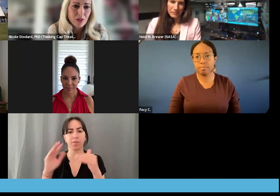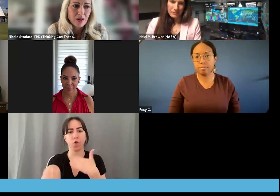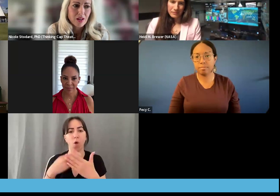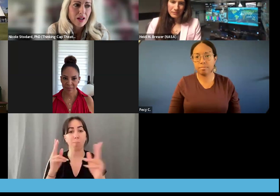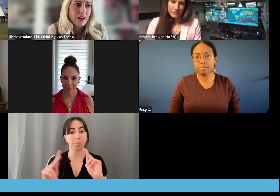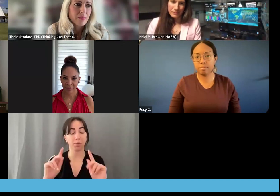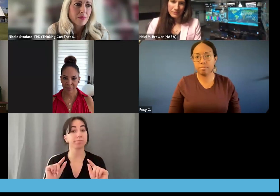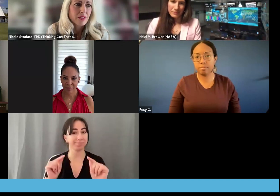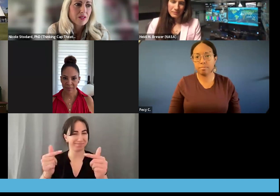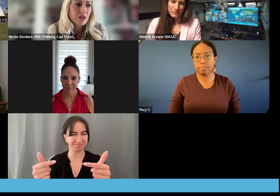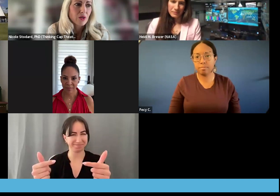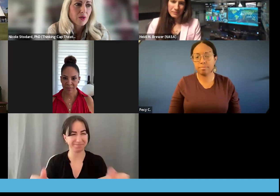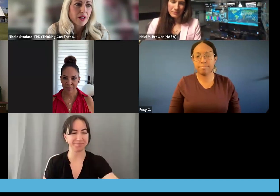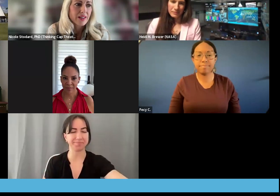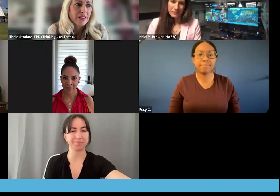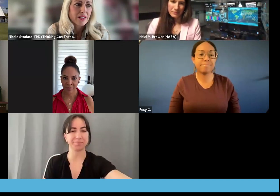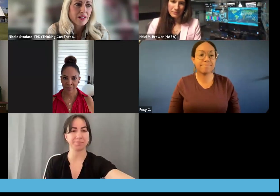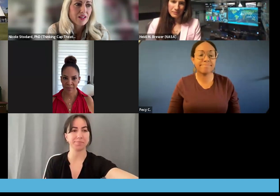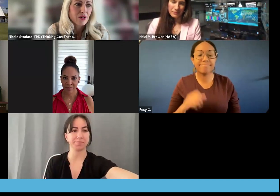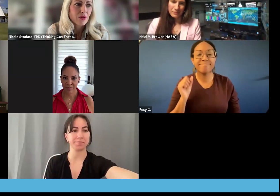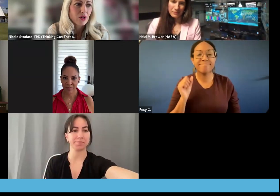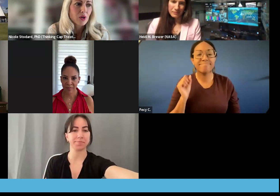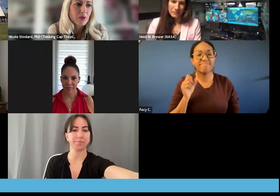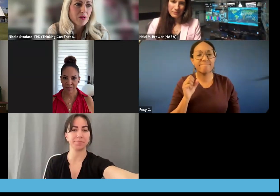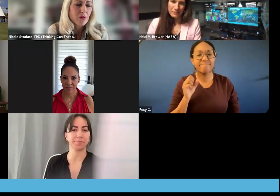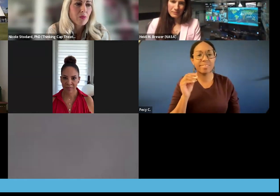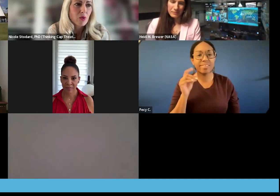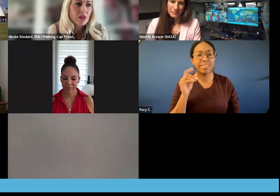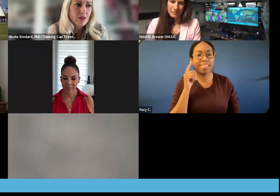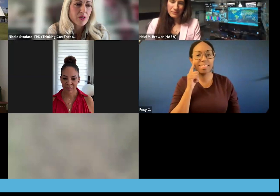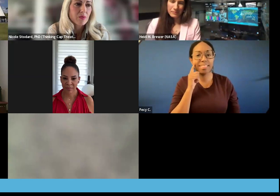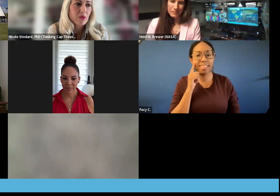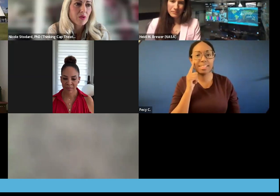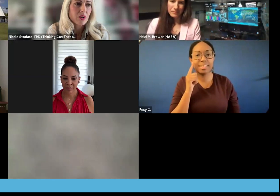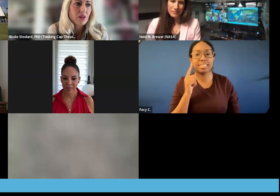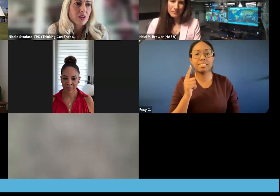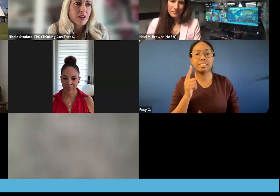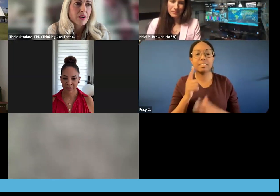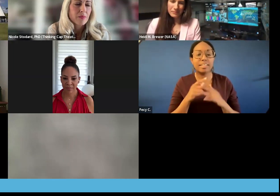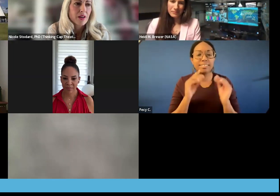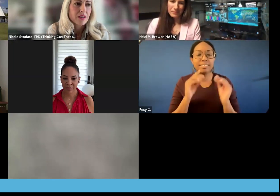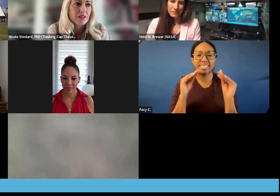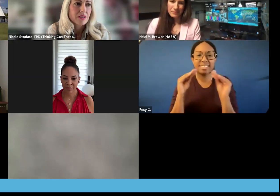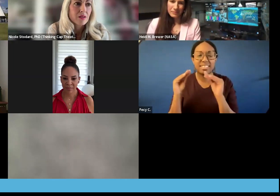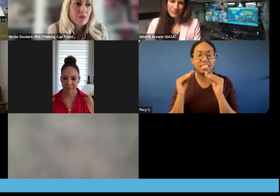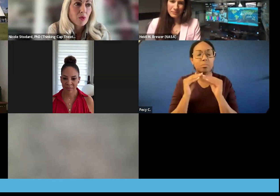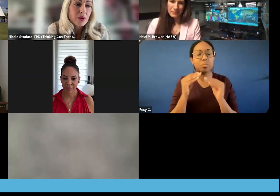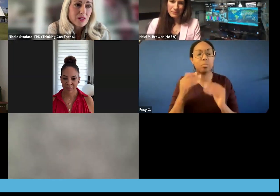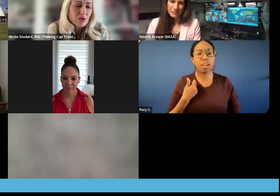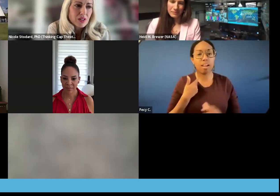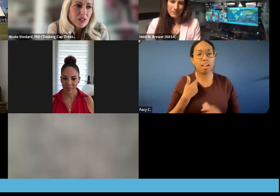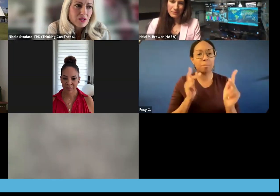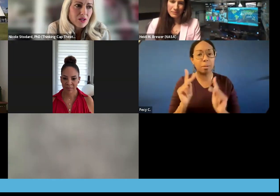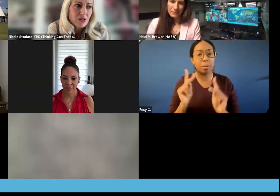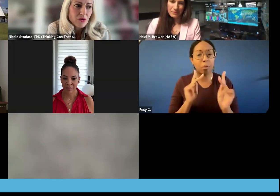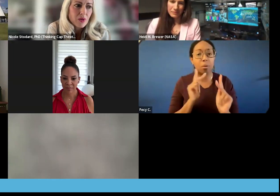people. So I think, you know, equipping more young people and young boys